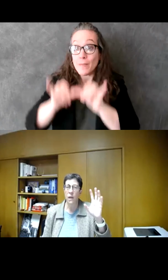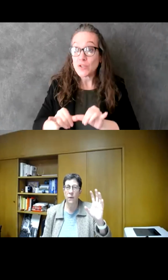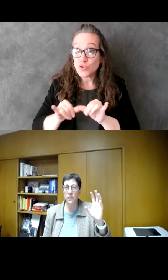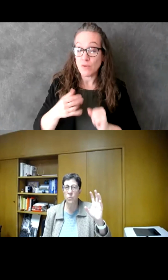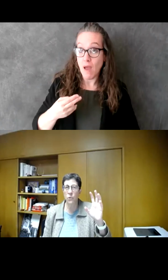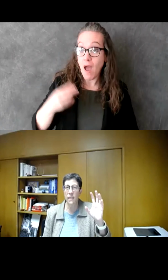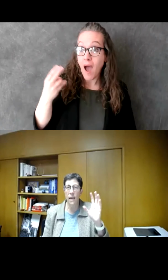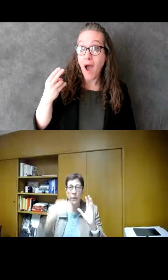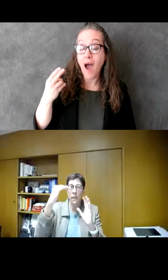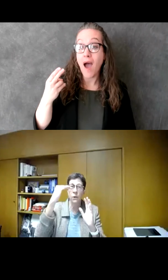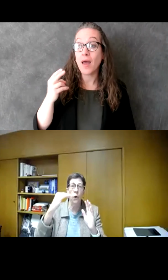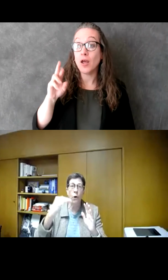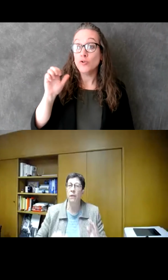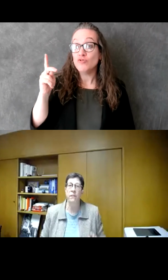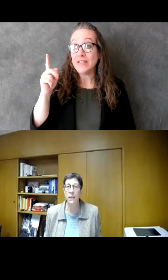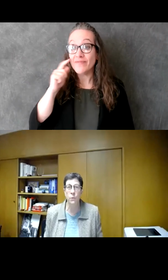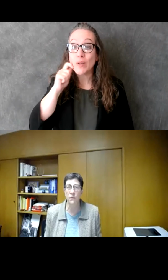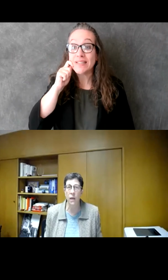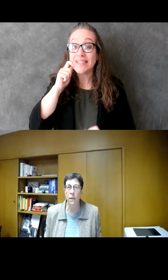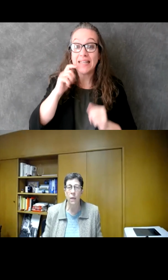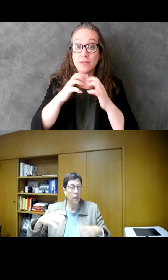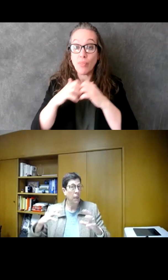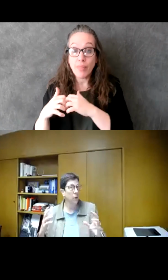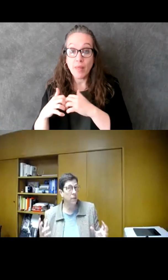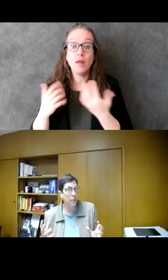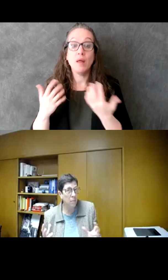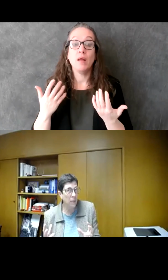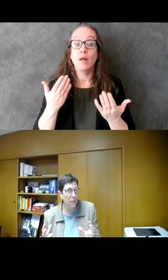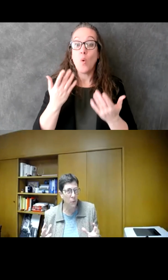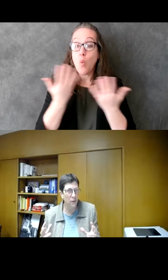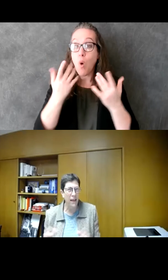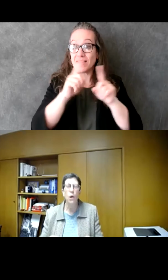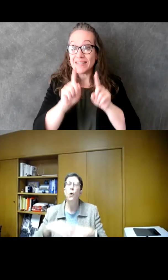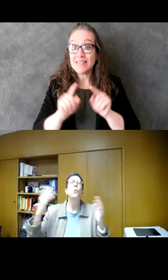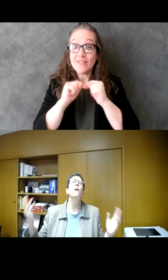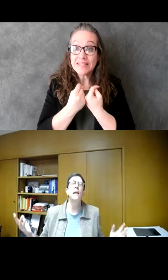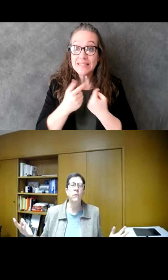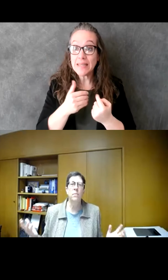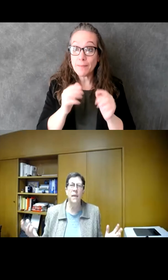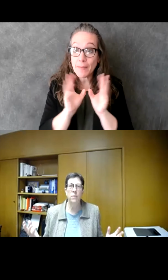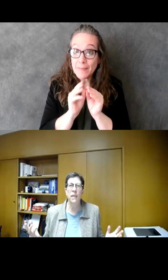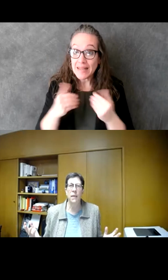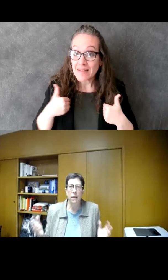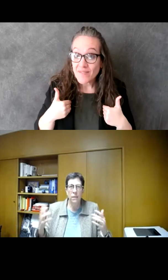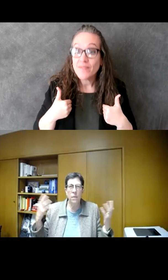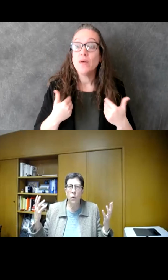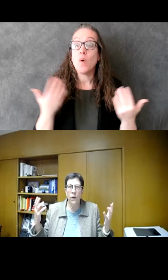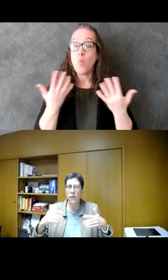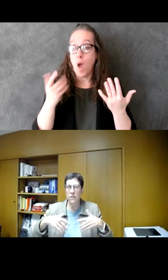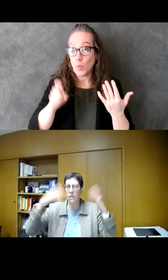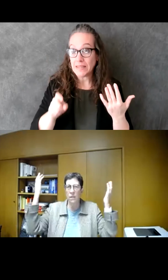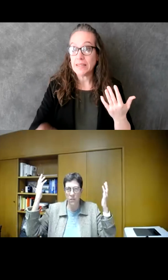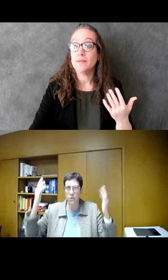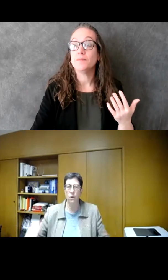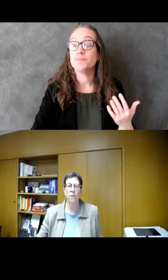of skin breakdown. Here are all the things we've done. Here are the team meetings we've had. Whatever it might be, some